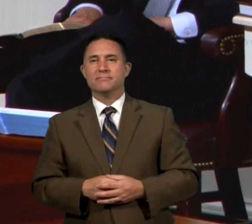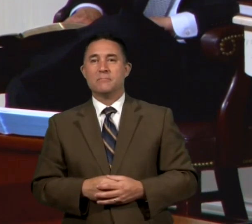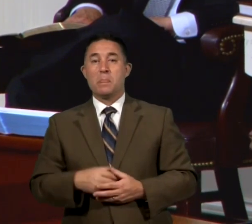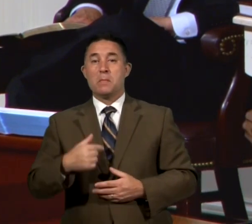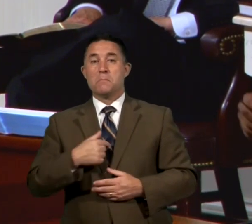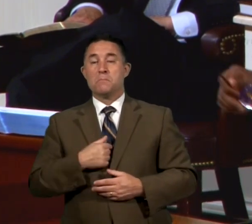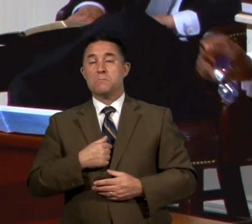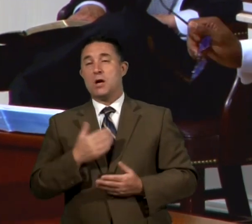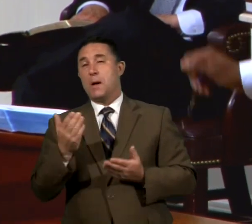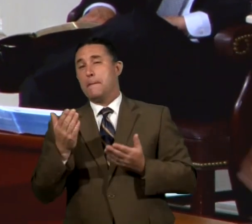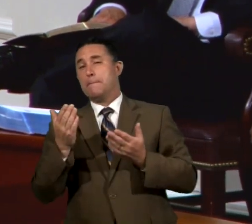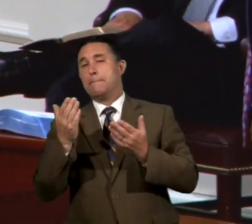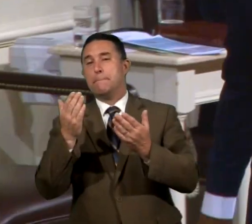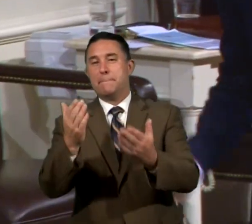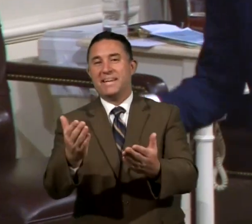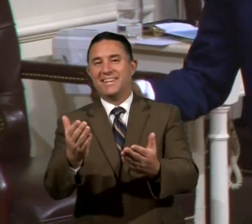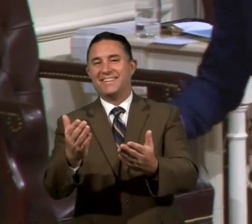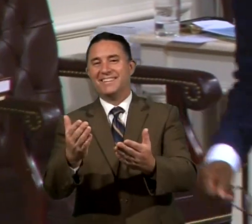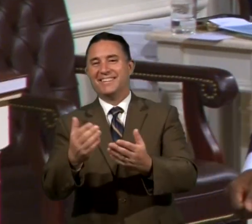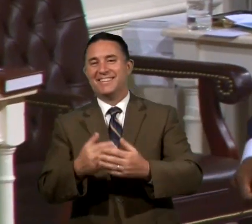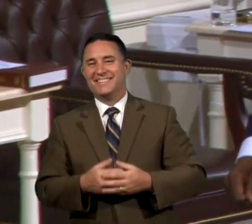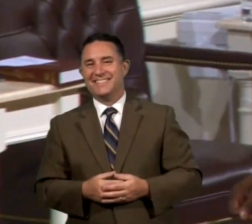My appeal is to,